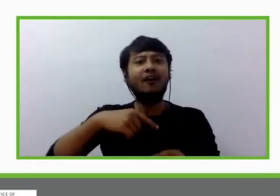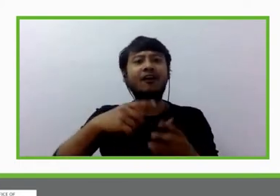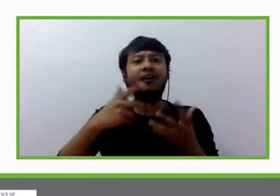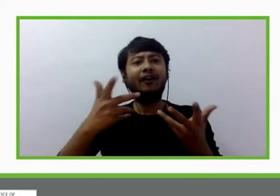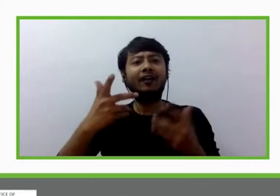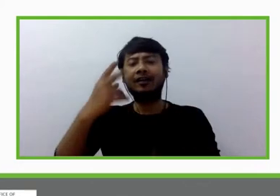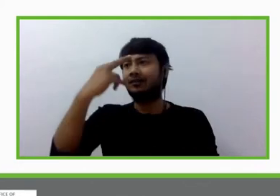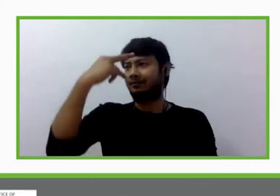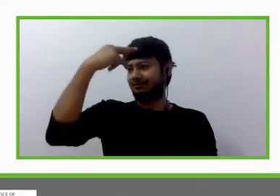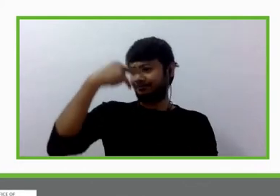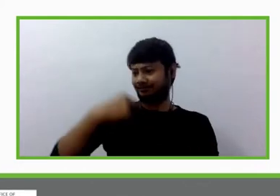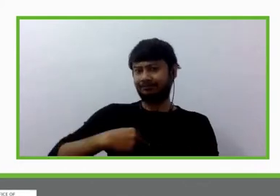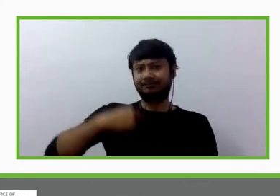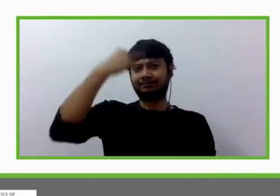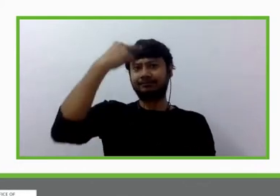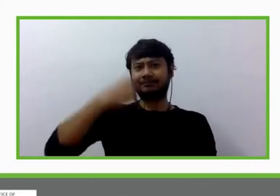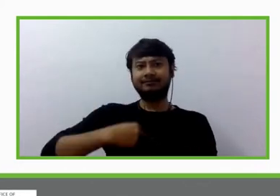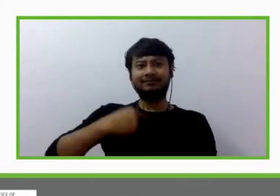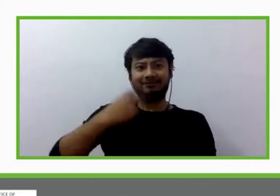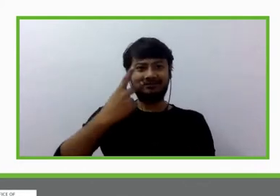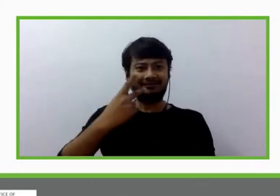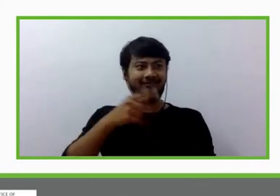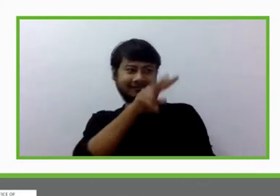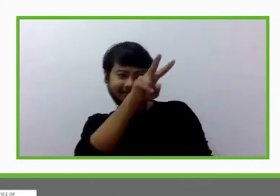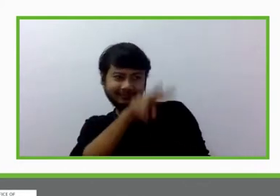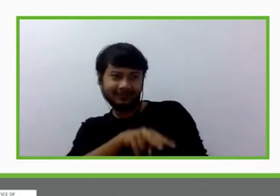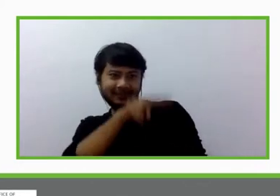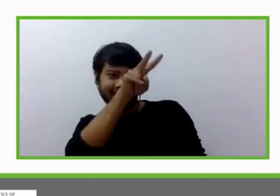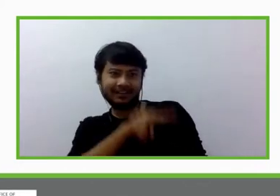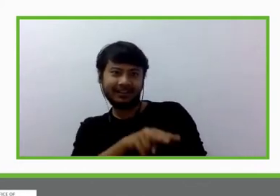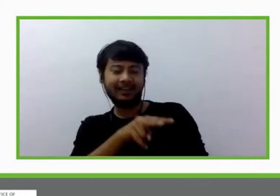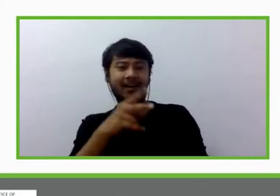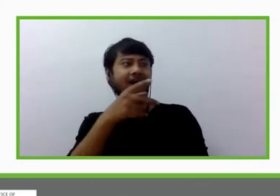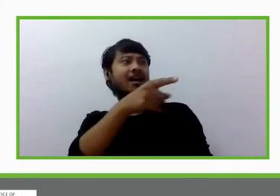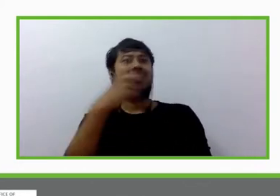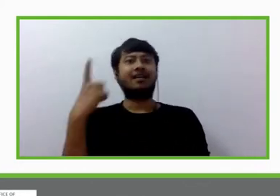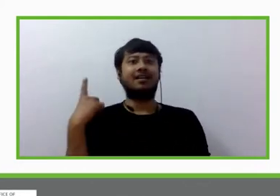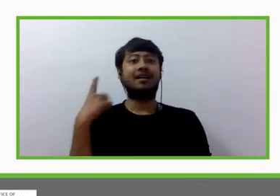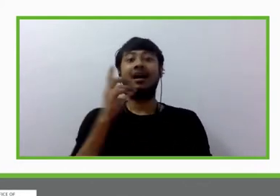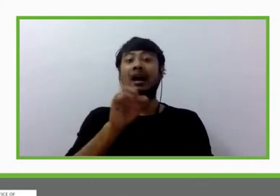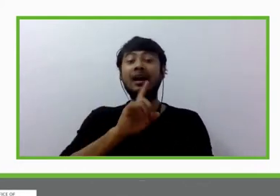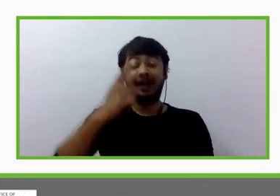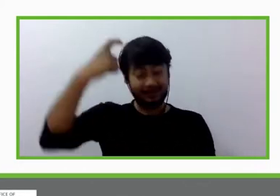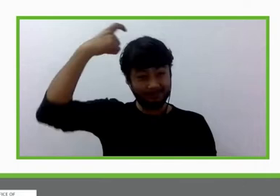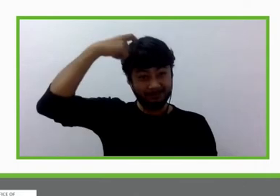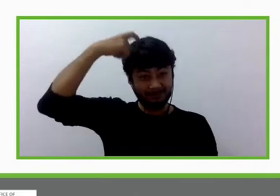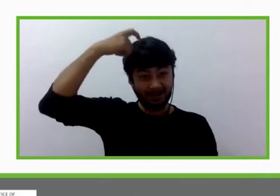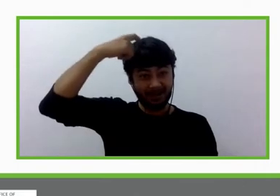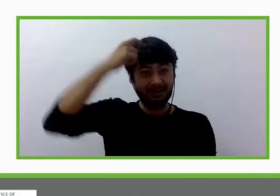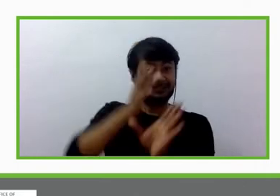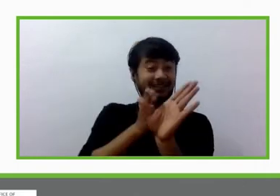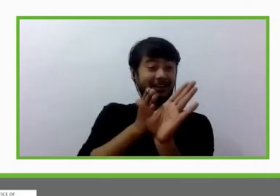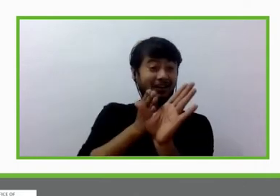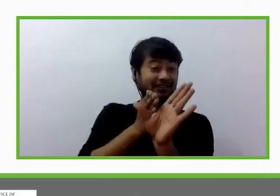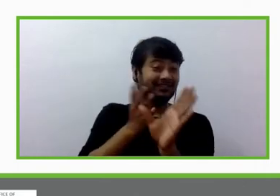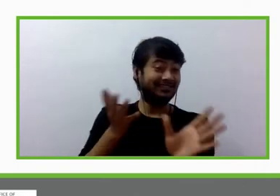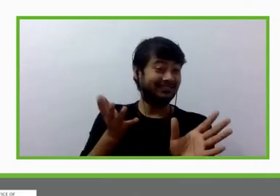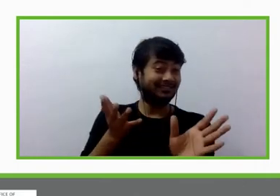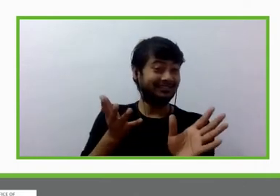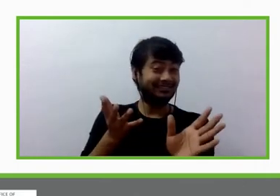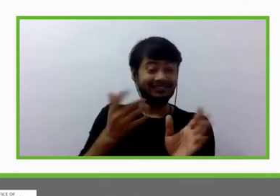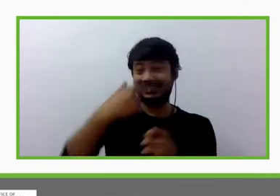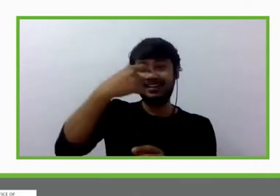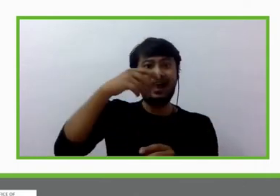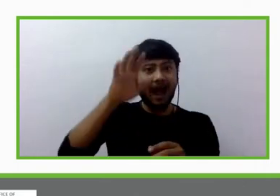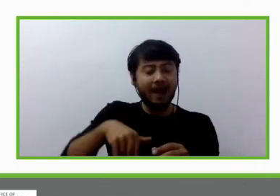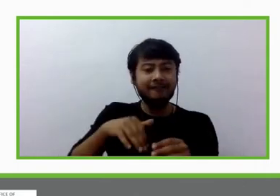it's really all in our minds, how we think about ourselves on each other. Do you care about people? Do you look out